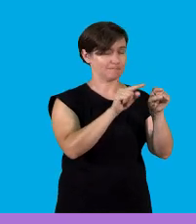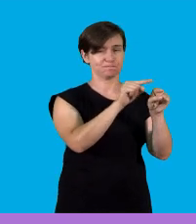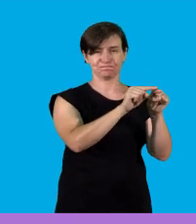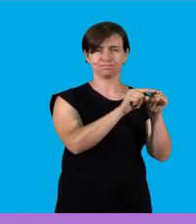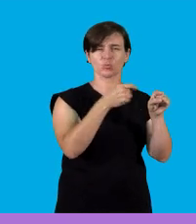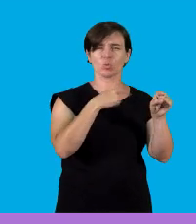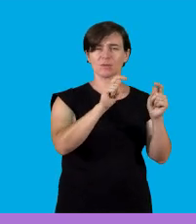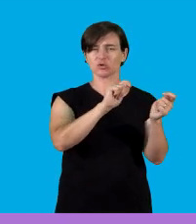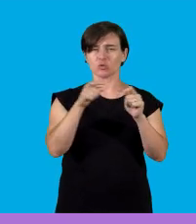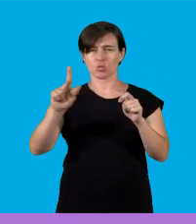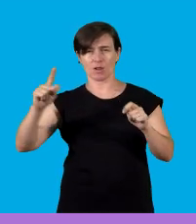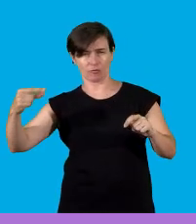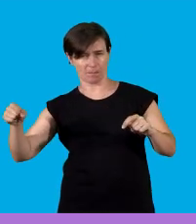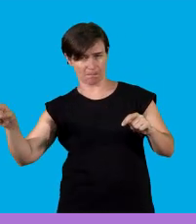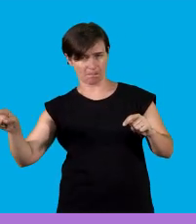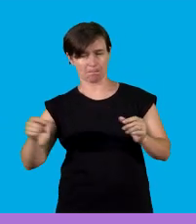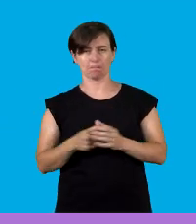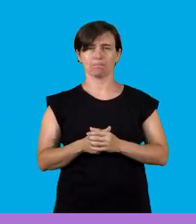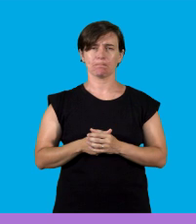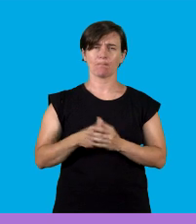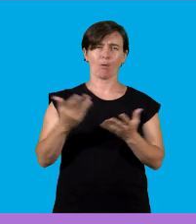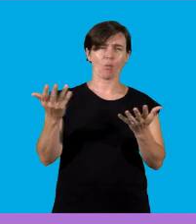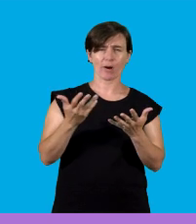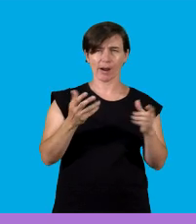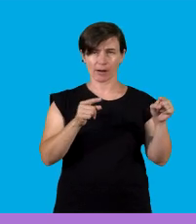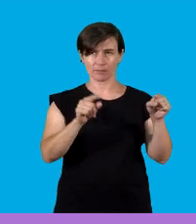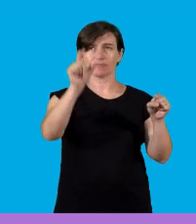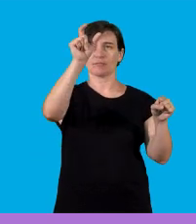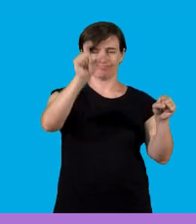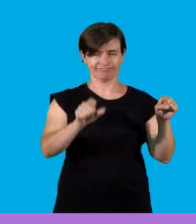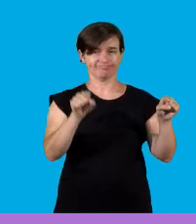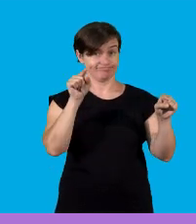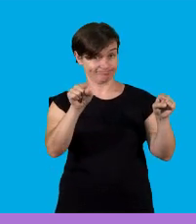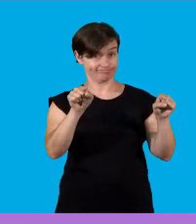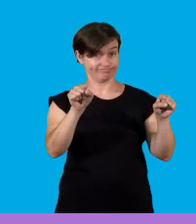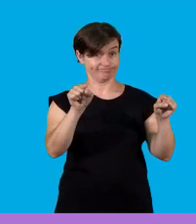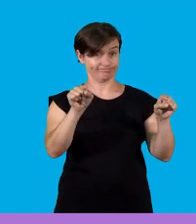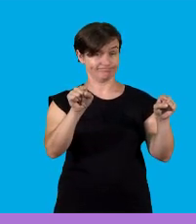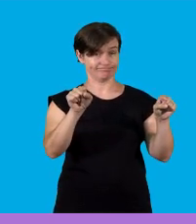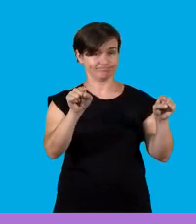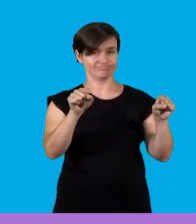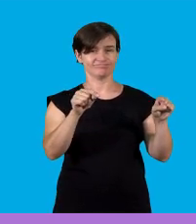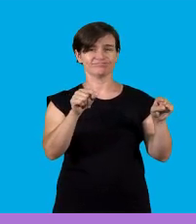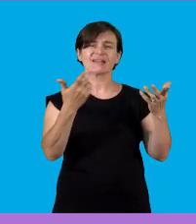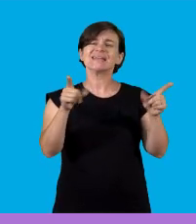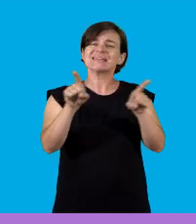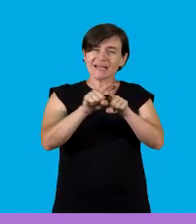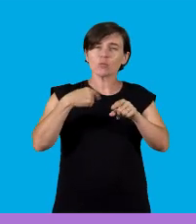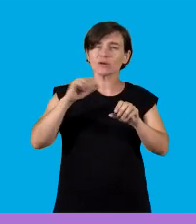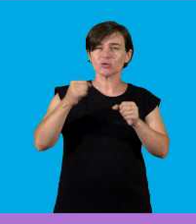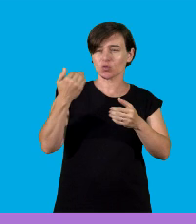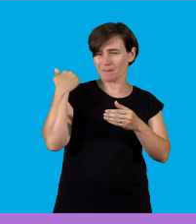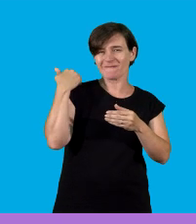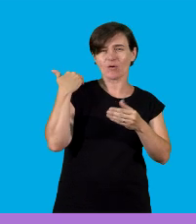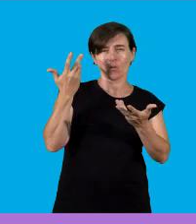And we must convert that to kilograms. So where is our kilogram? Here. Can you see it works in the same way as we did